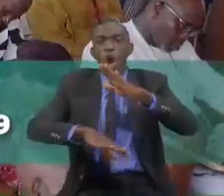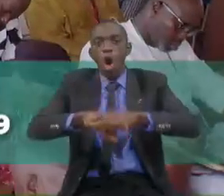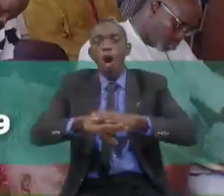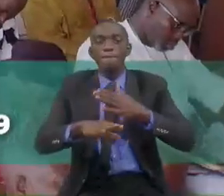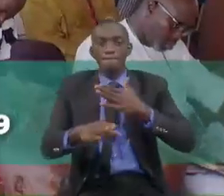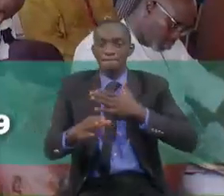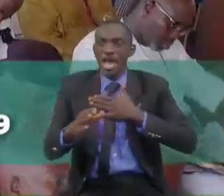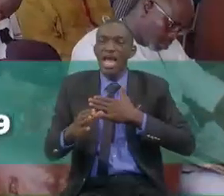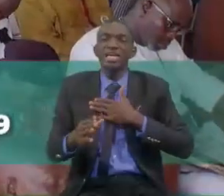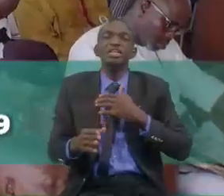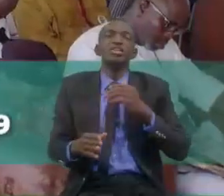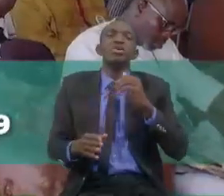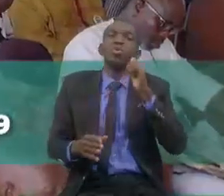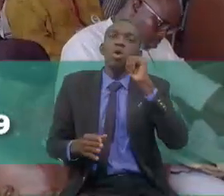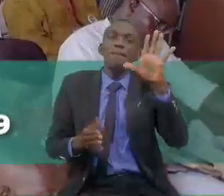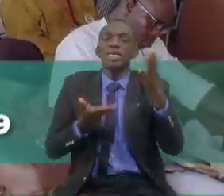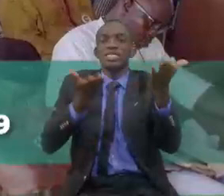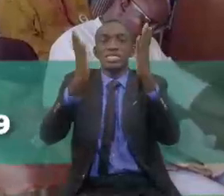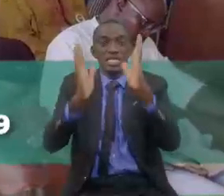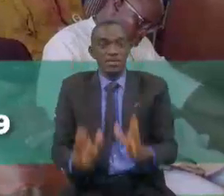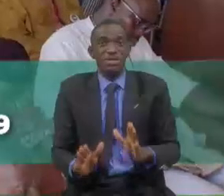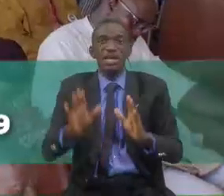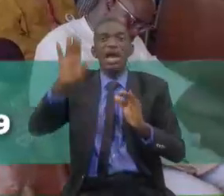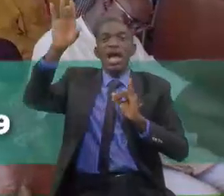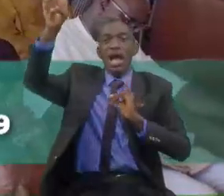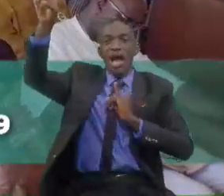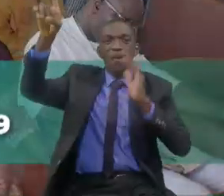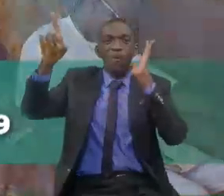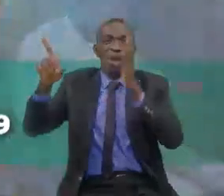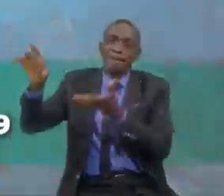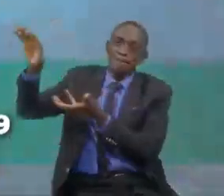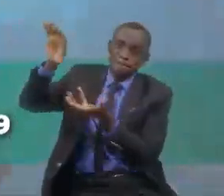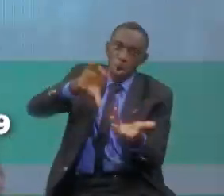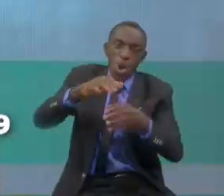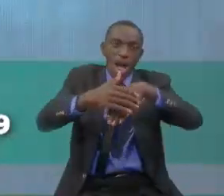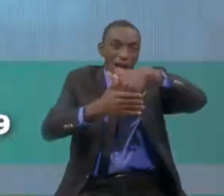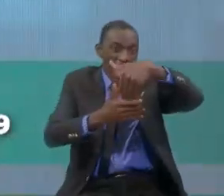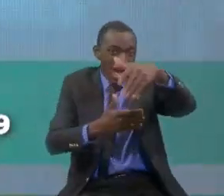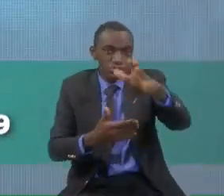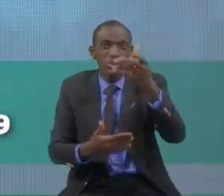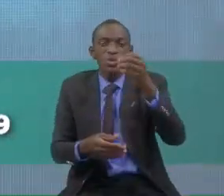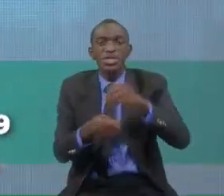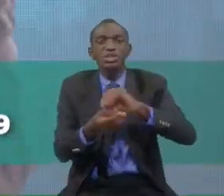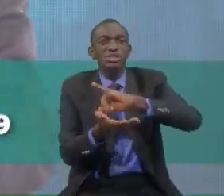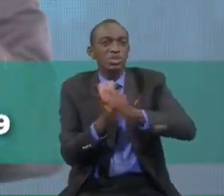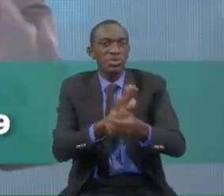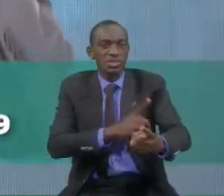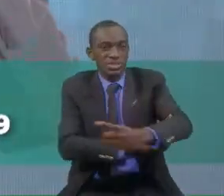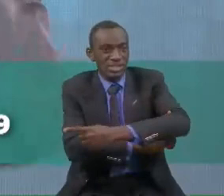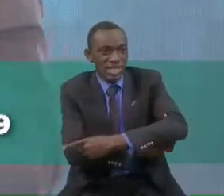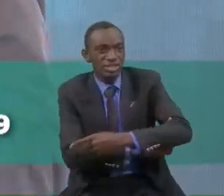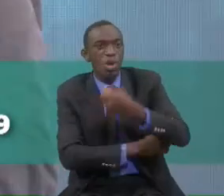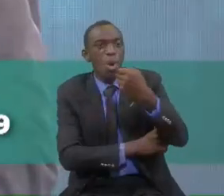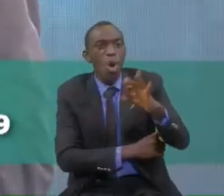my handmaidens, will I pour out in those days of